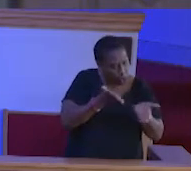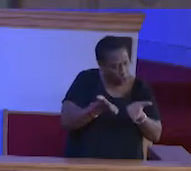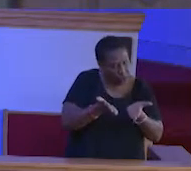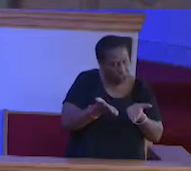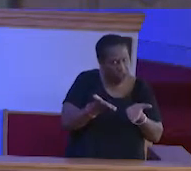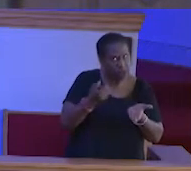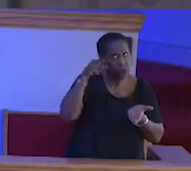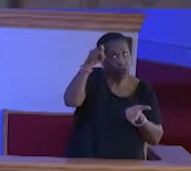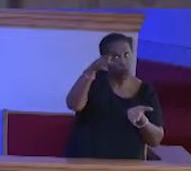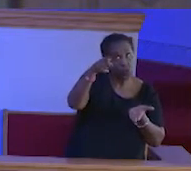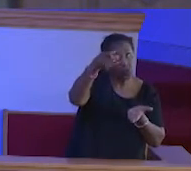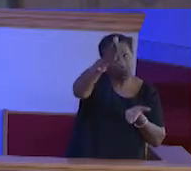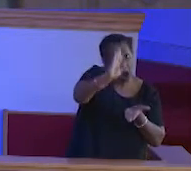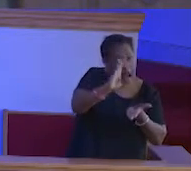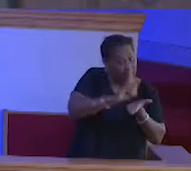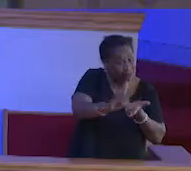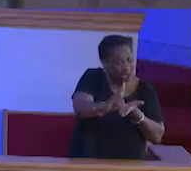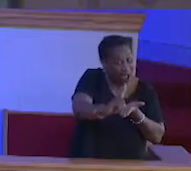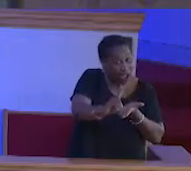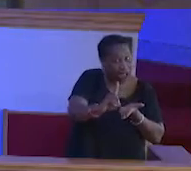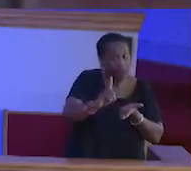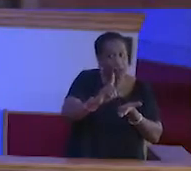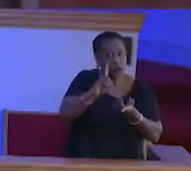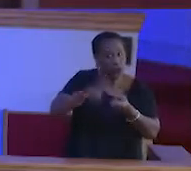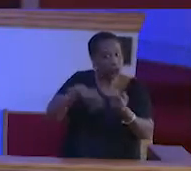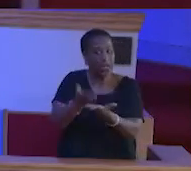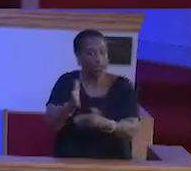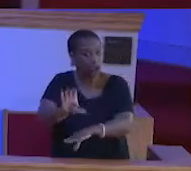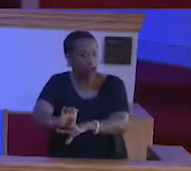divine in order to get to church?